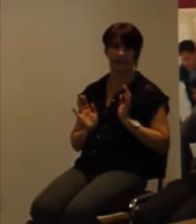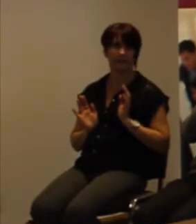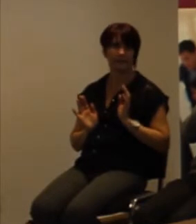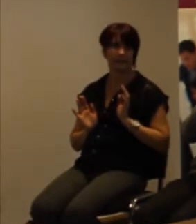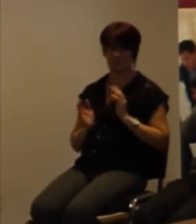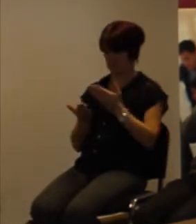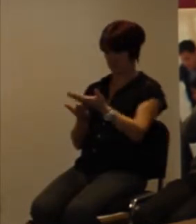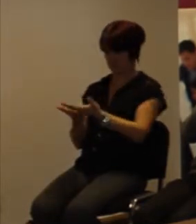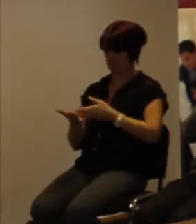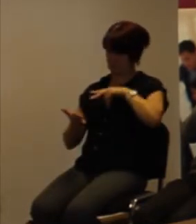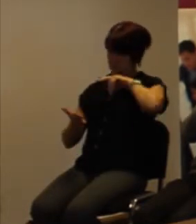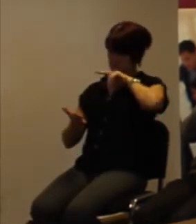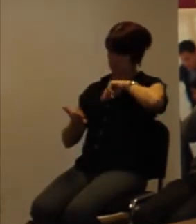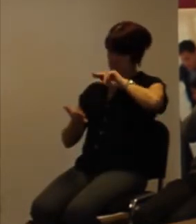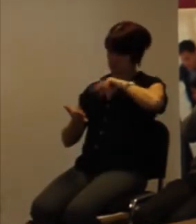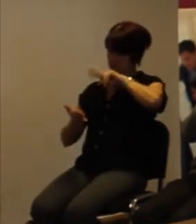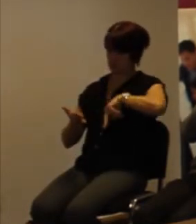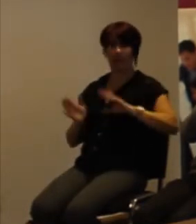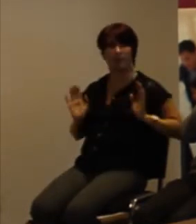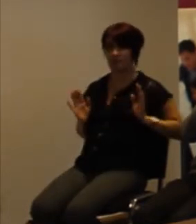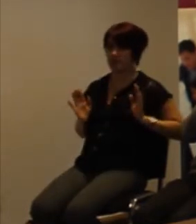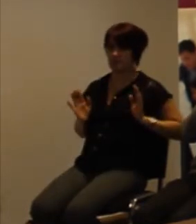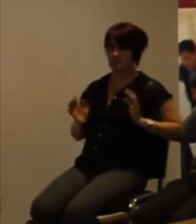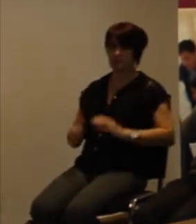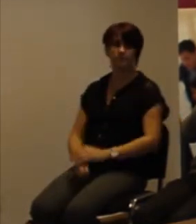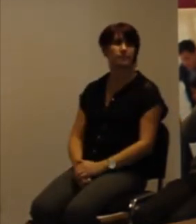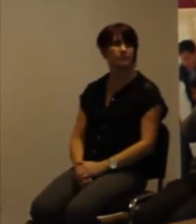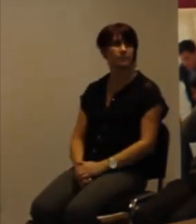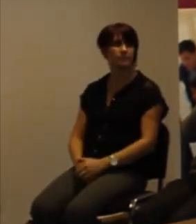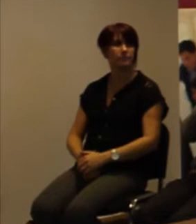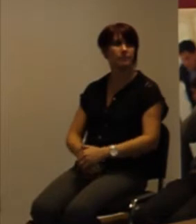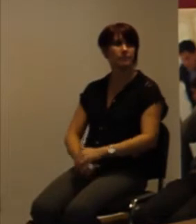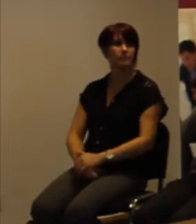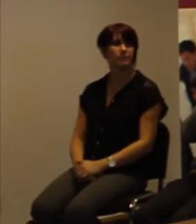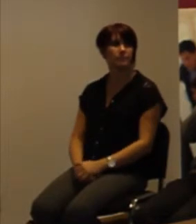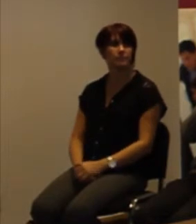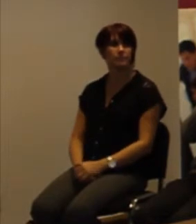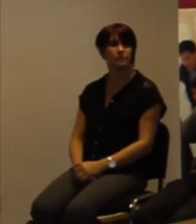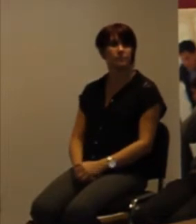what is there in paper form before the learner, to facilitate them in that.